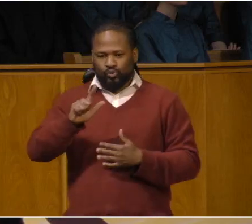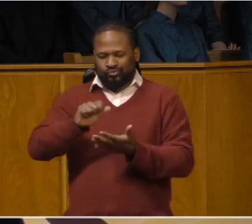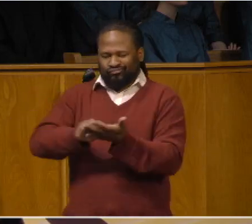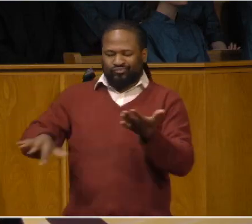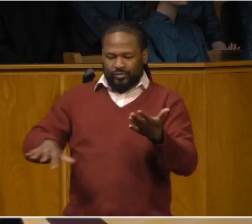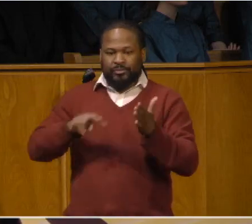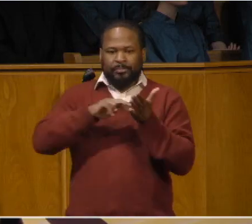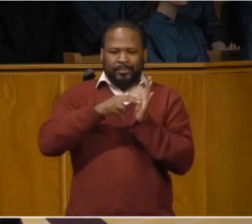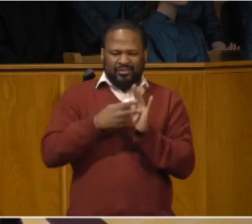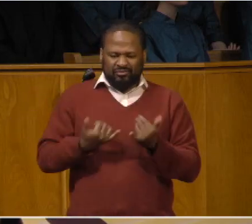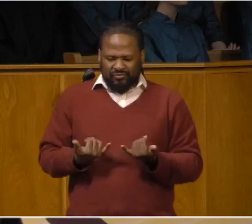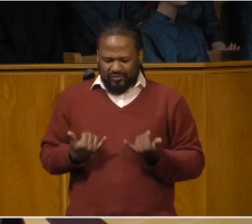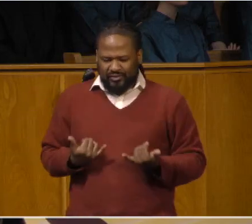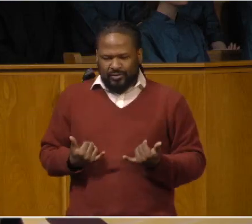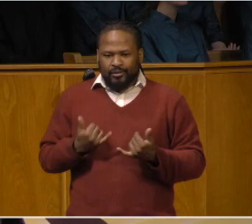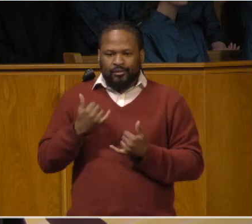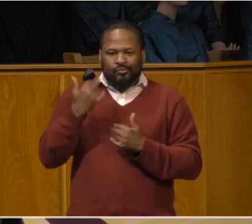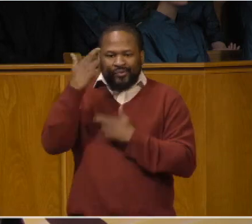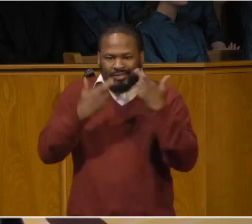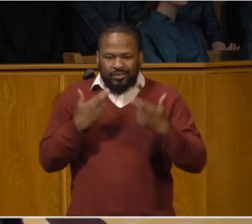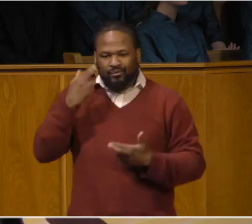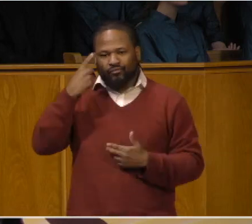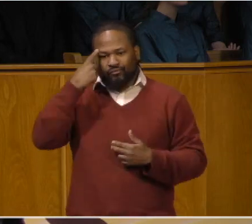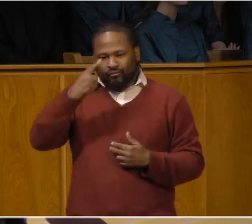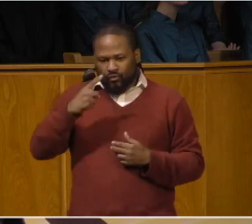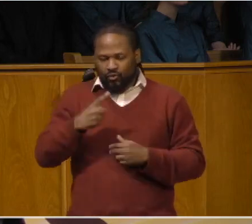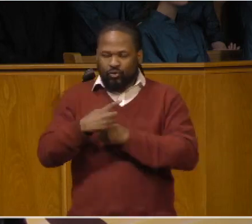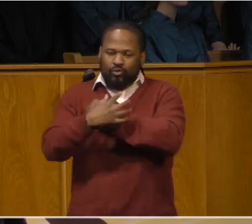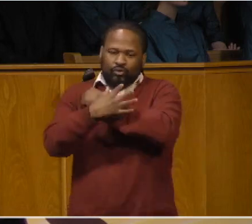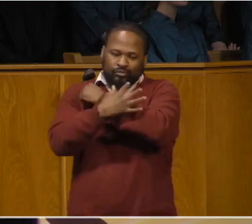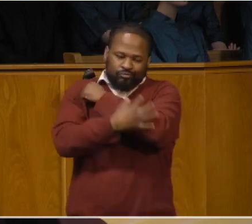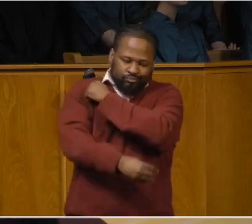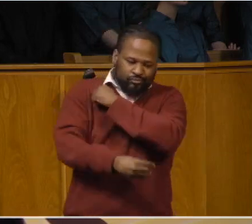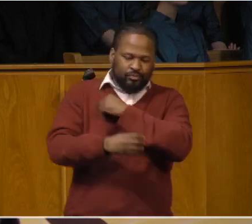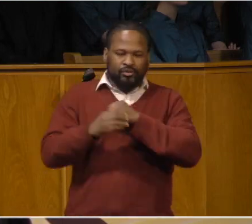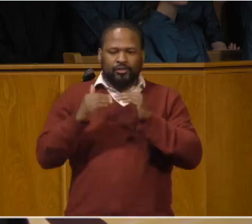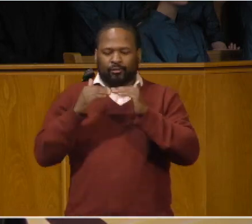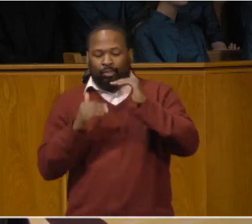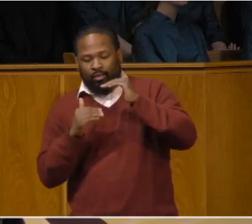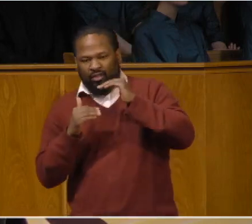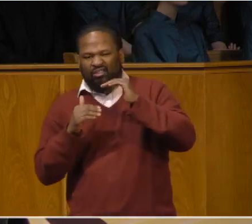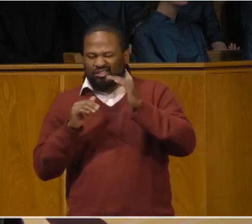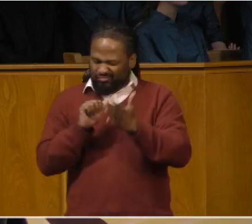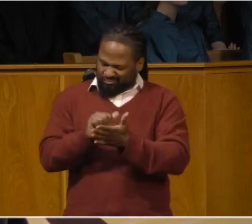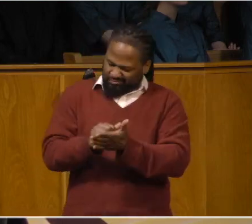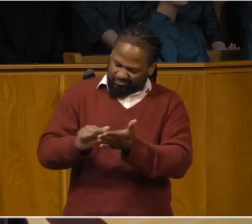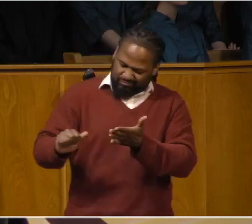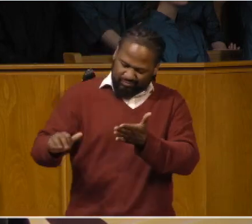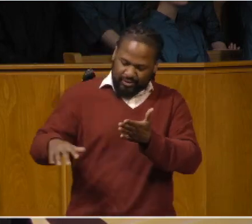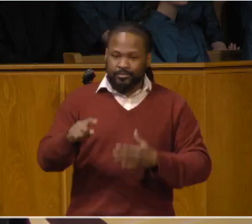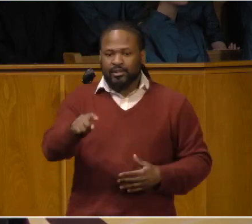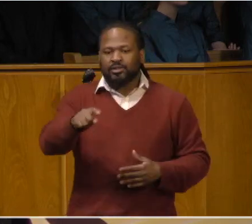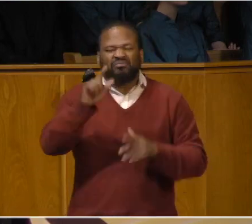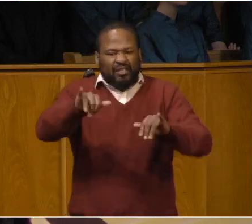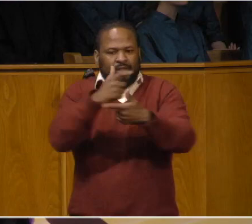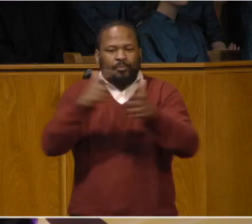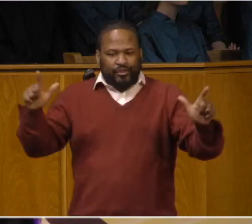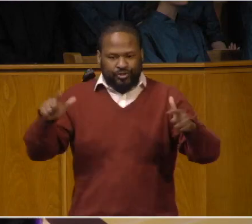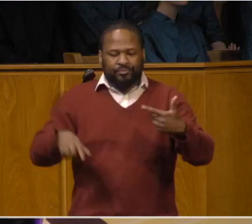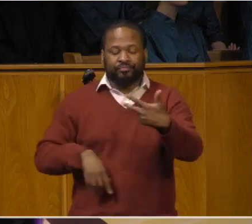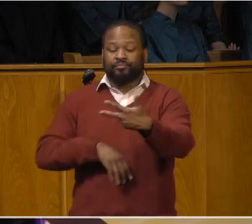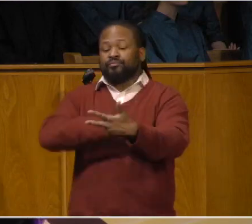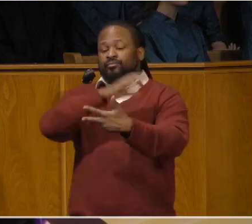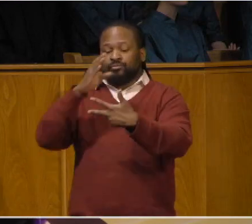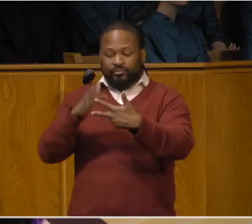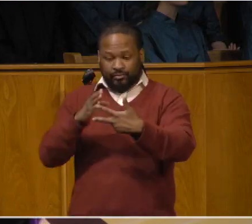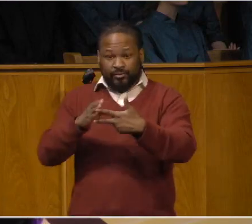the immediate causes of poverty and injustice. Second, liberation involves the emancipation